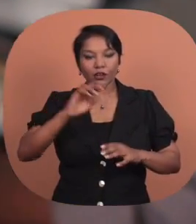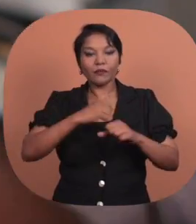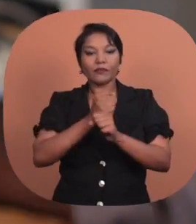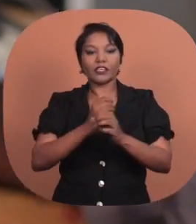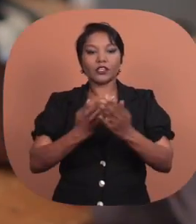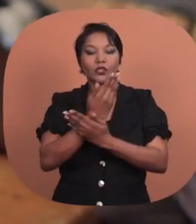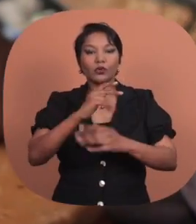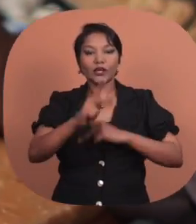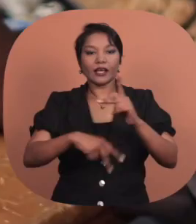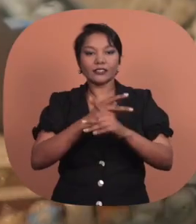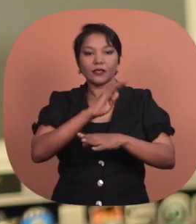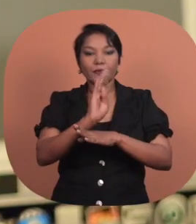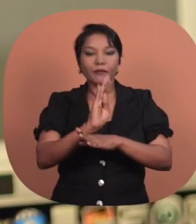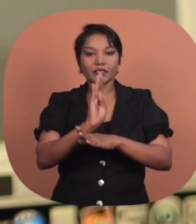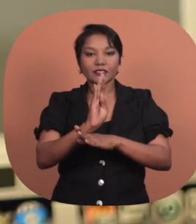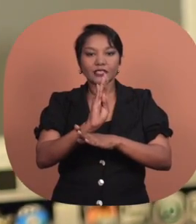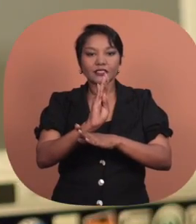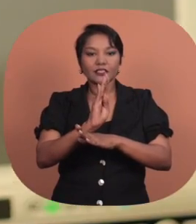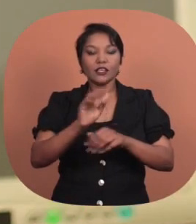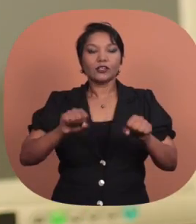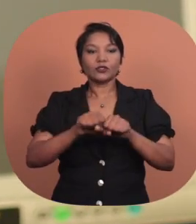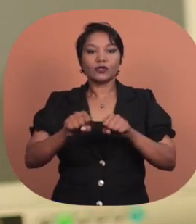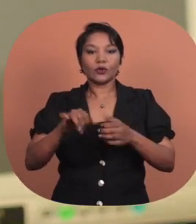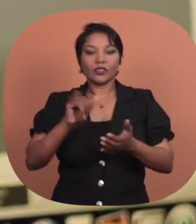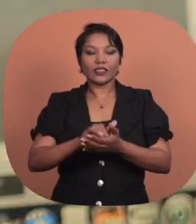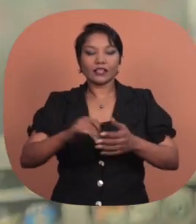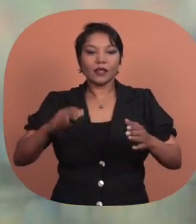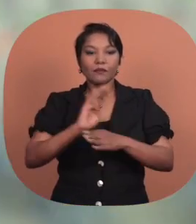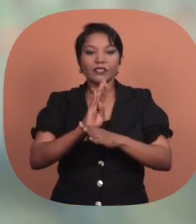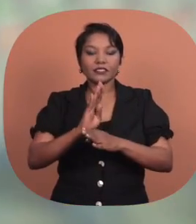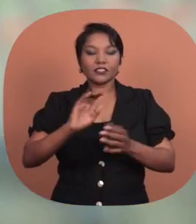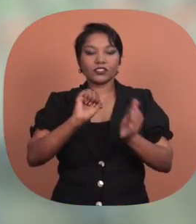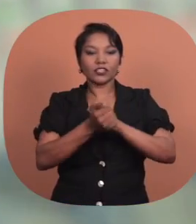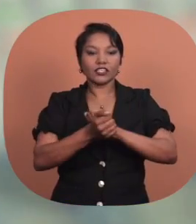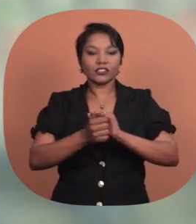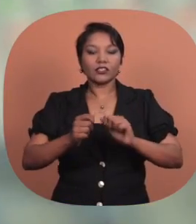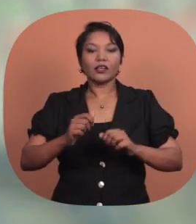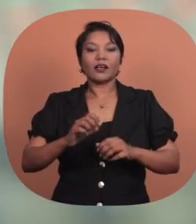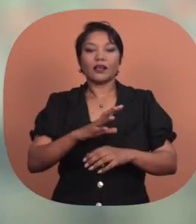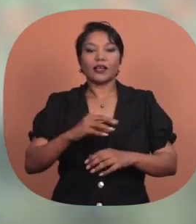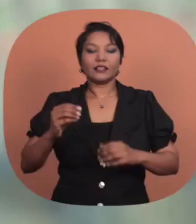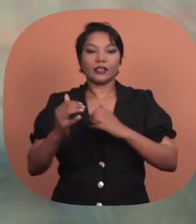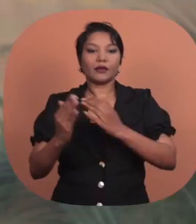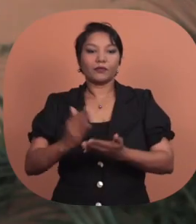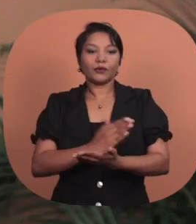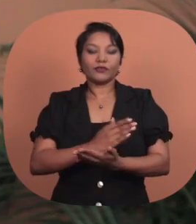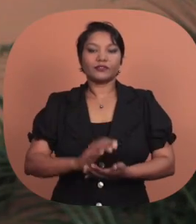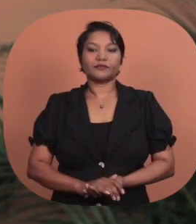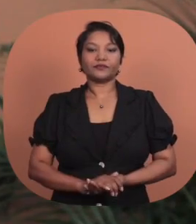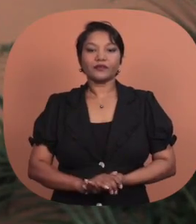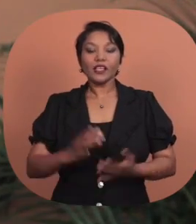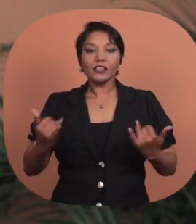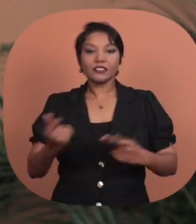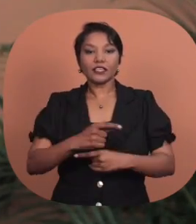Technology-enabled projects hold the possibility for creating transformative social impact at scale in every sector imaginable. Today we